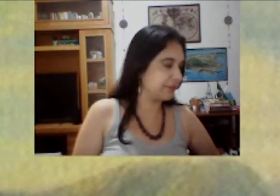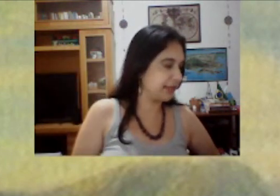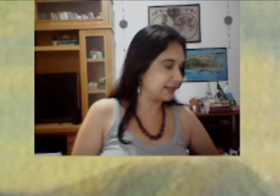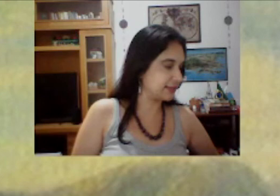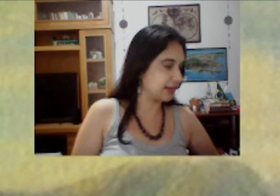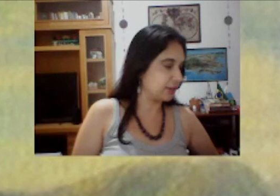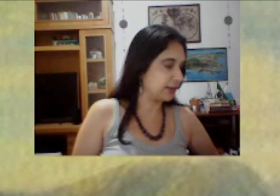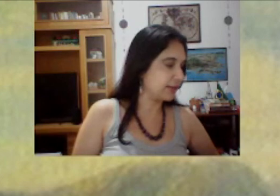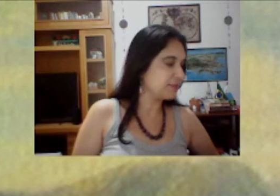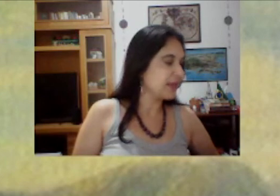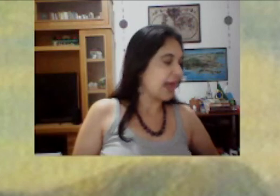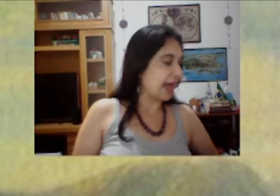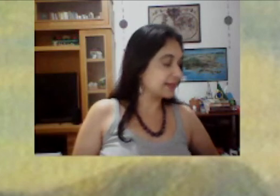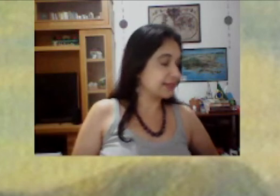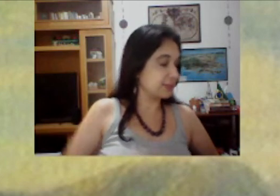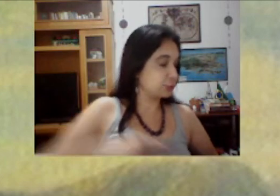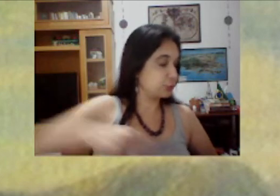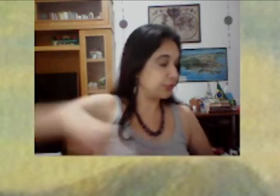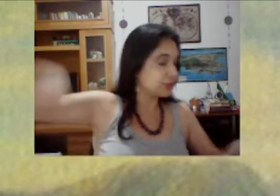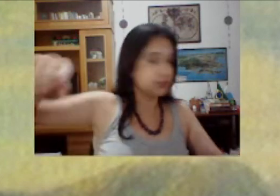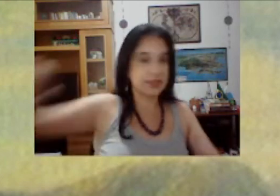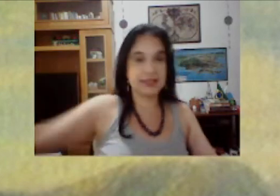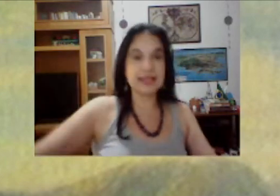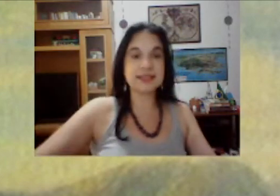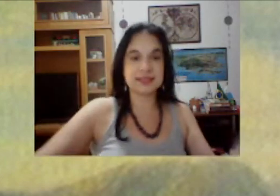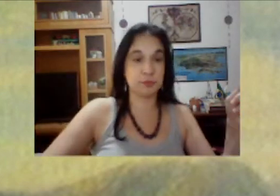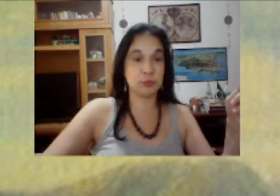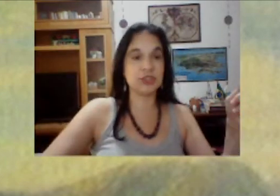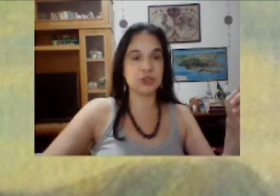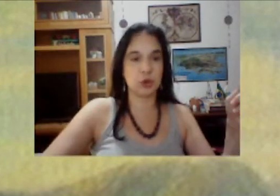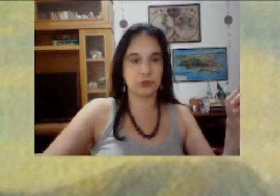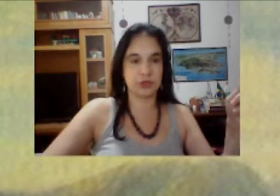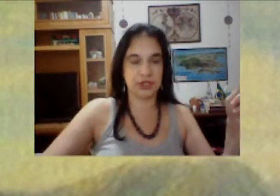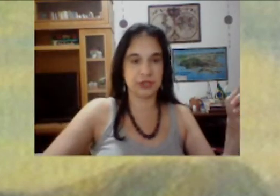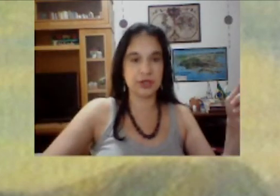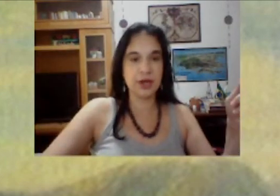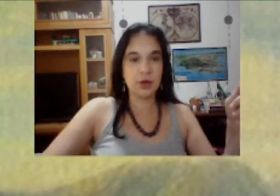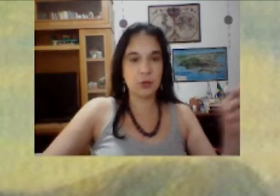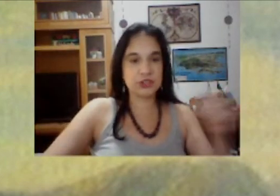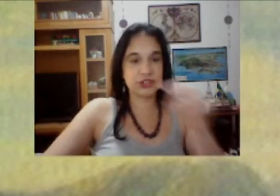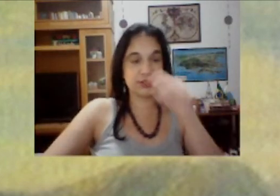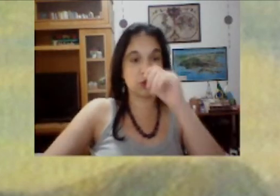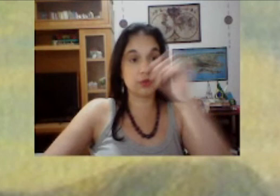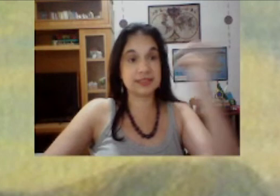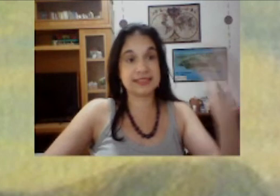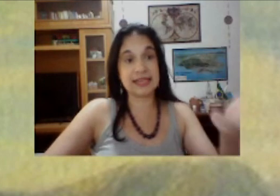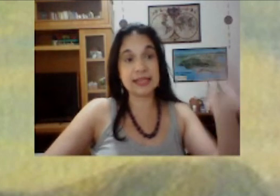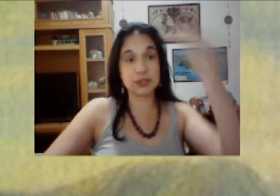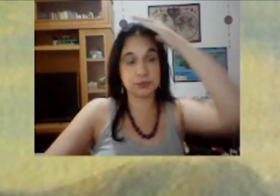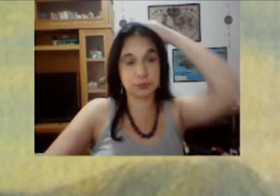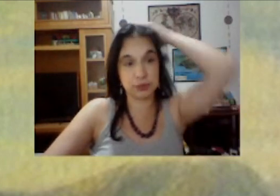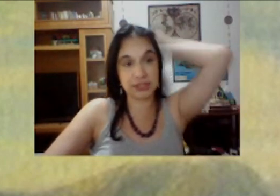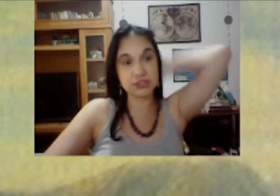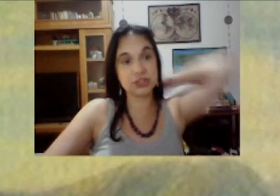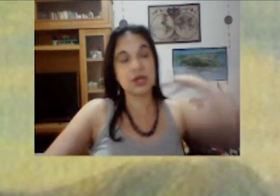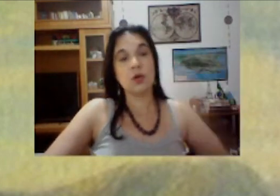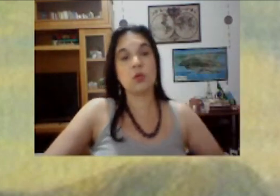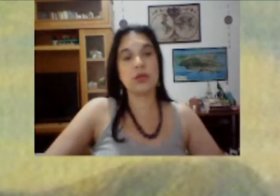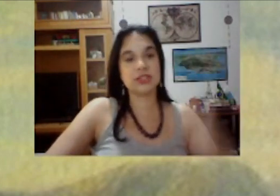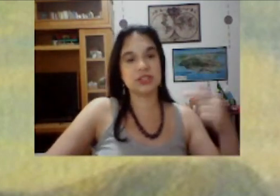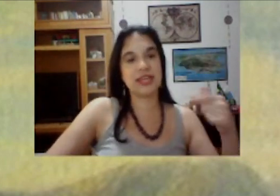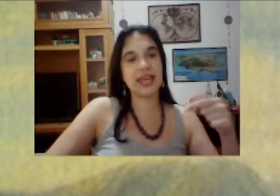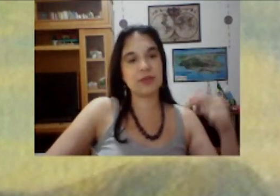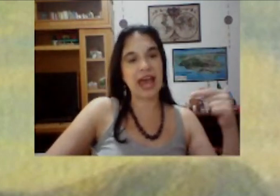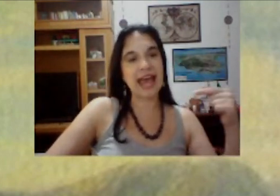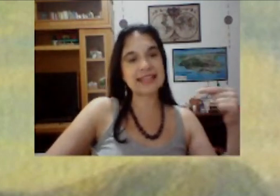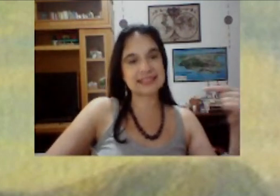built in this area. And it reached this bridge over here, which is called the Sailor's Bridge,